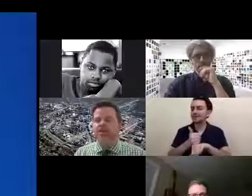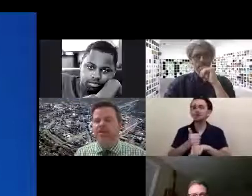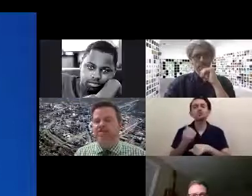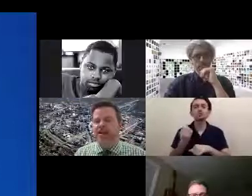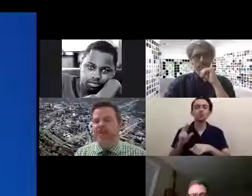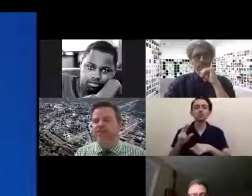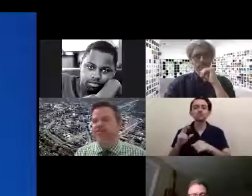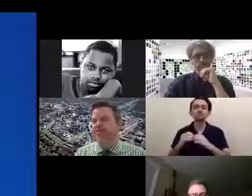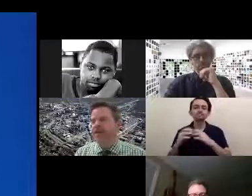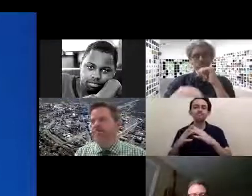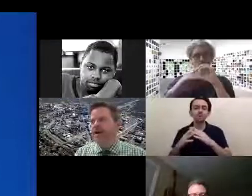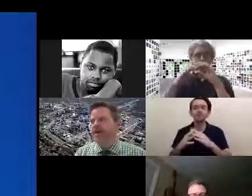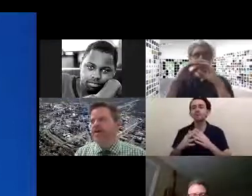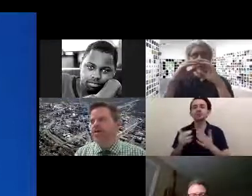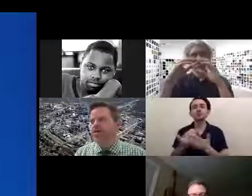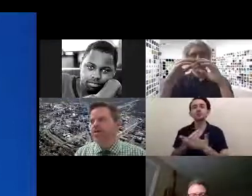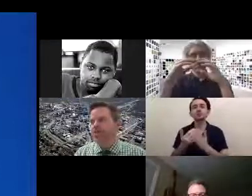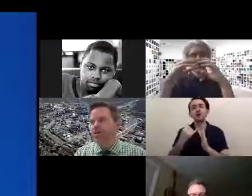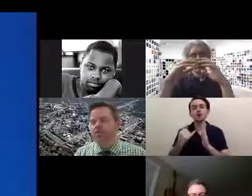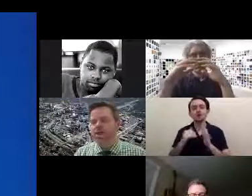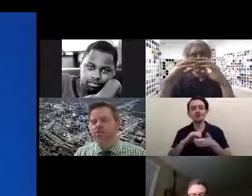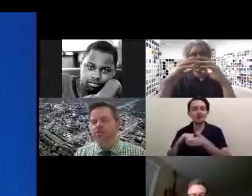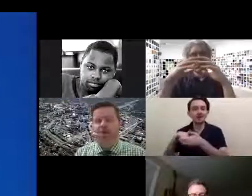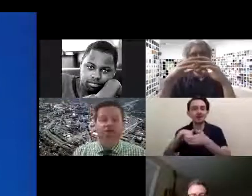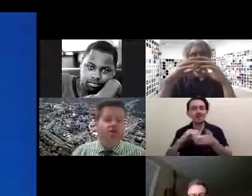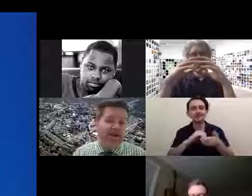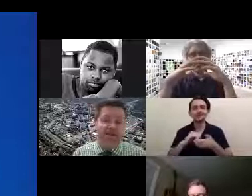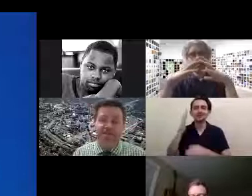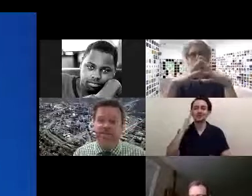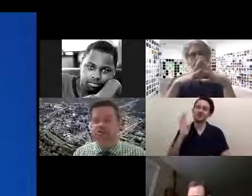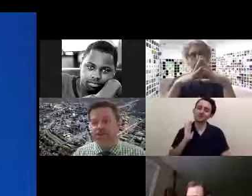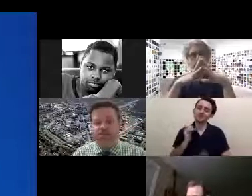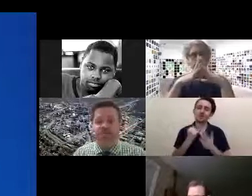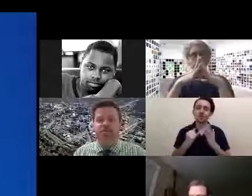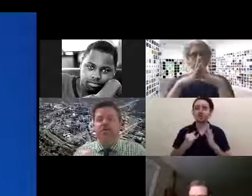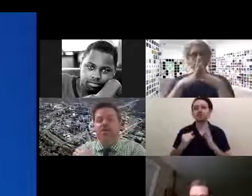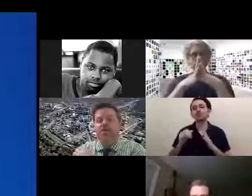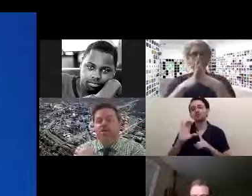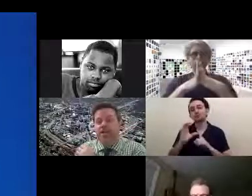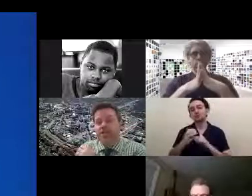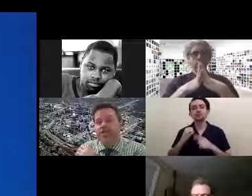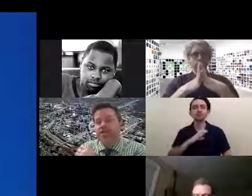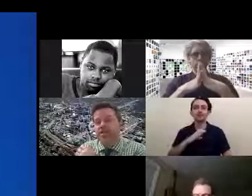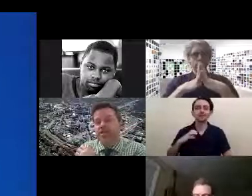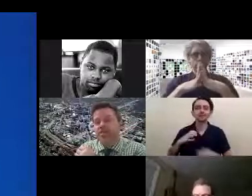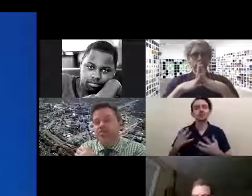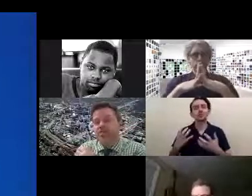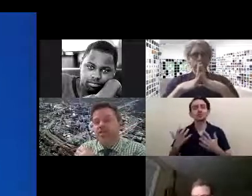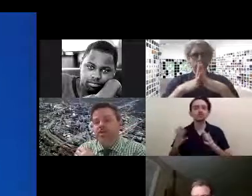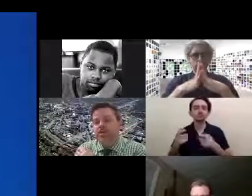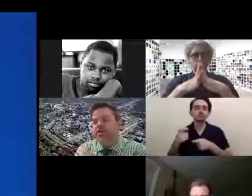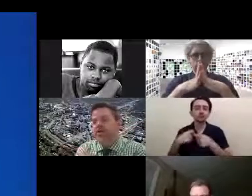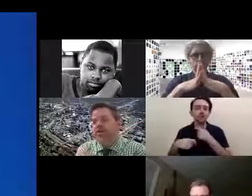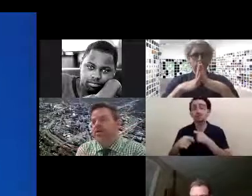so in the vacuum left by the Arts and Cultural Council, but also recognizing the emerging groups like Arts in the